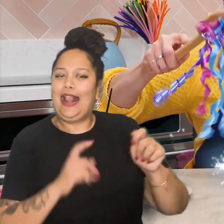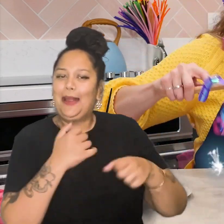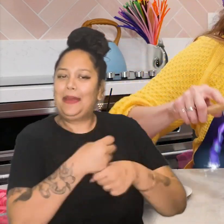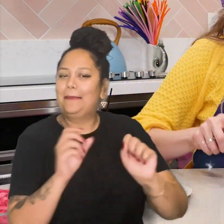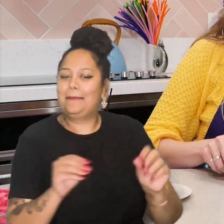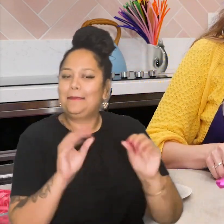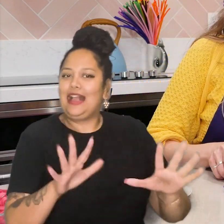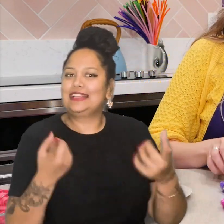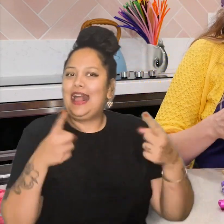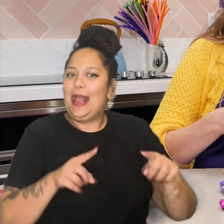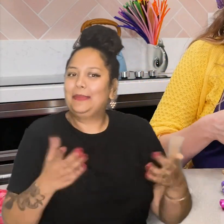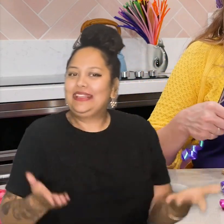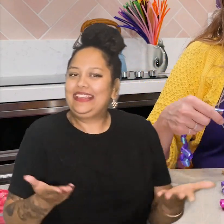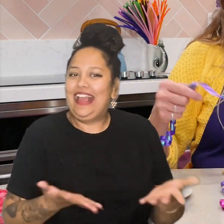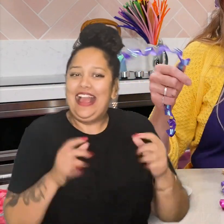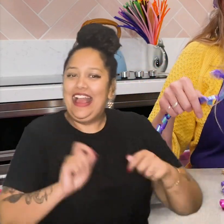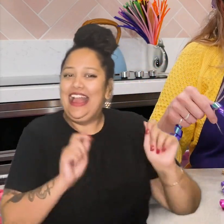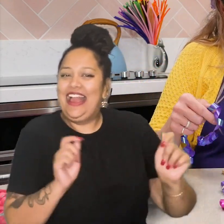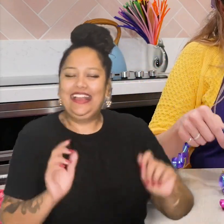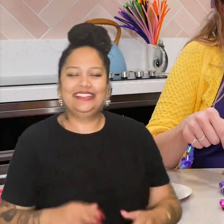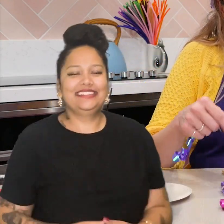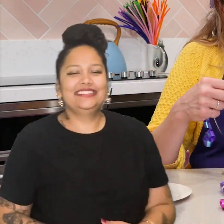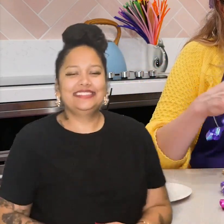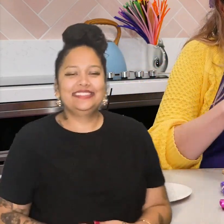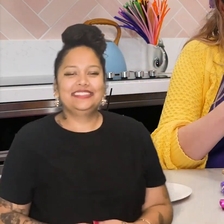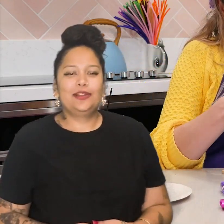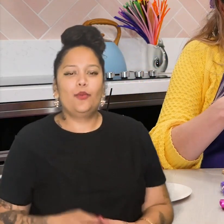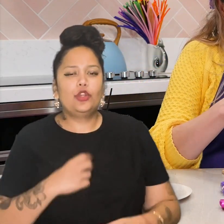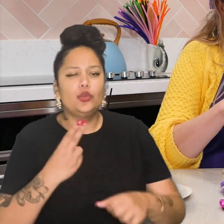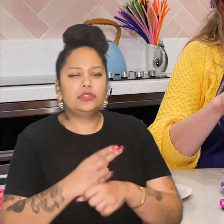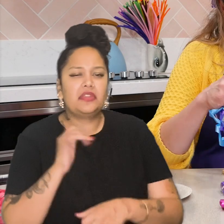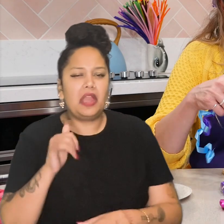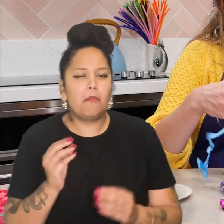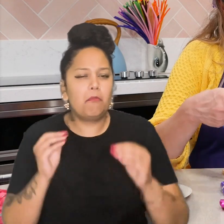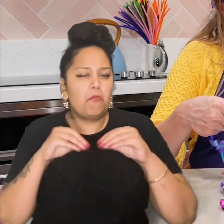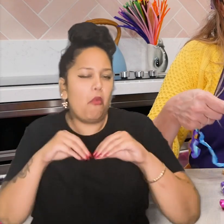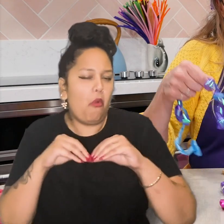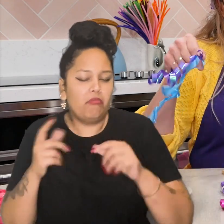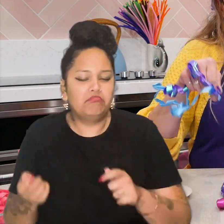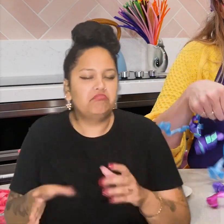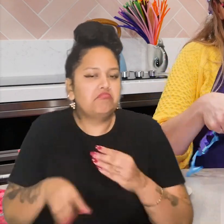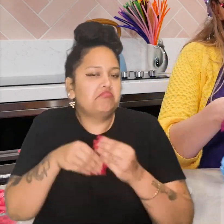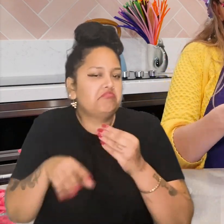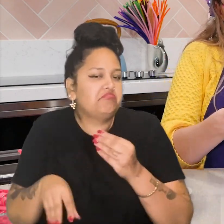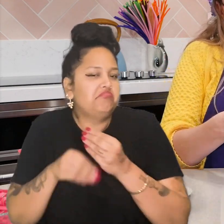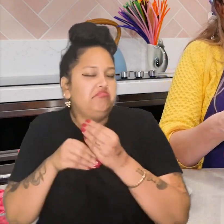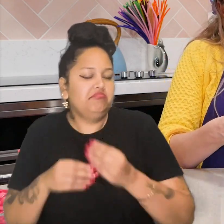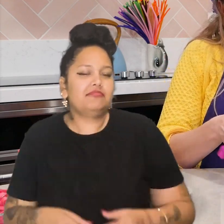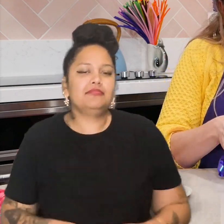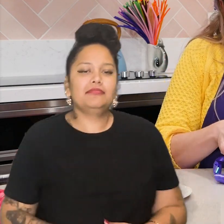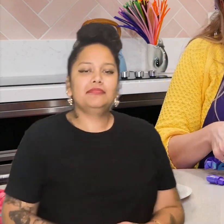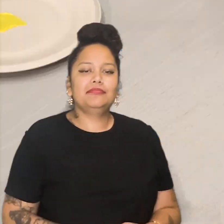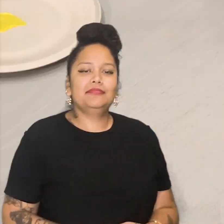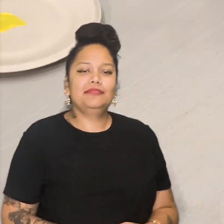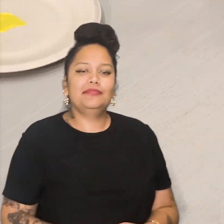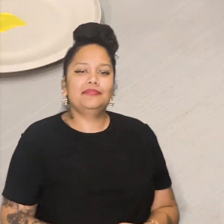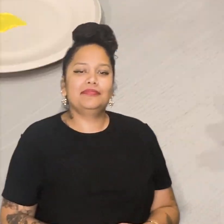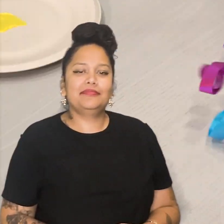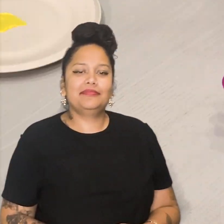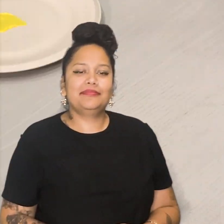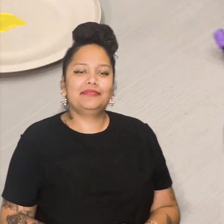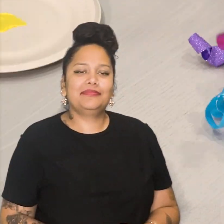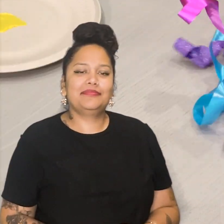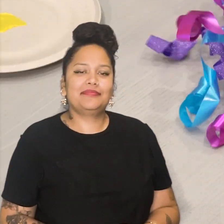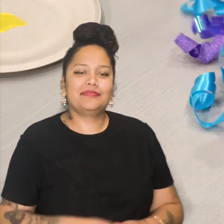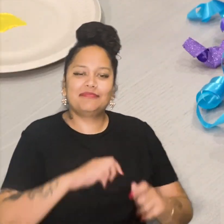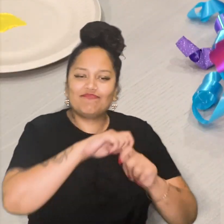there. I think I'm gonna use these extra wands just around the base here.